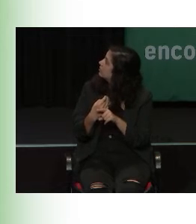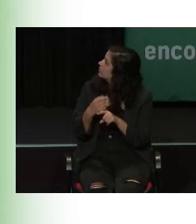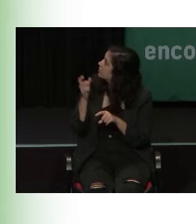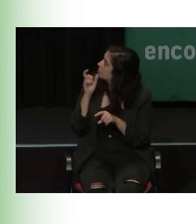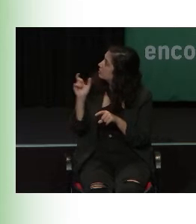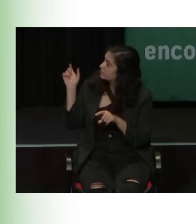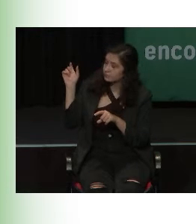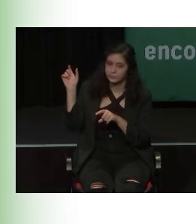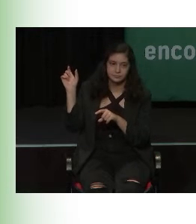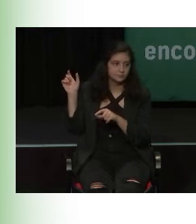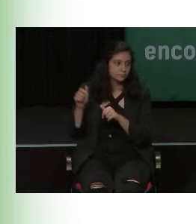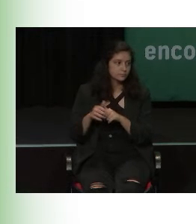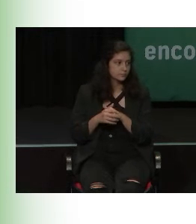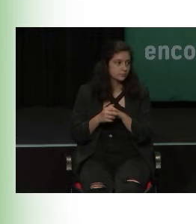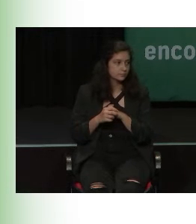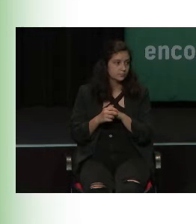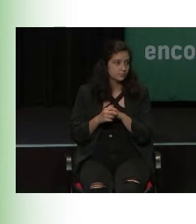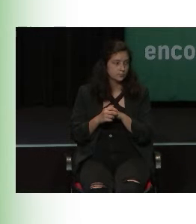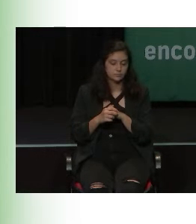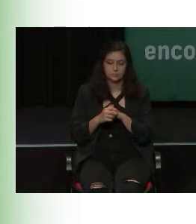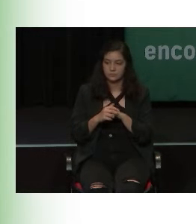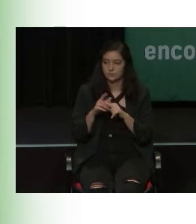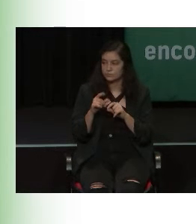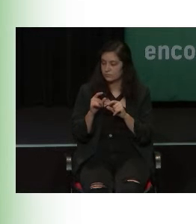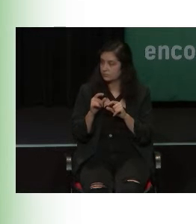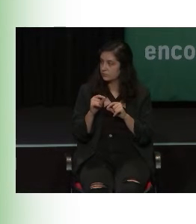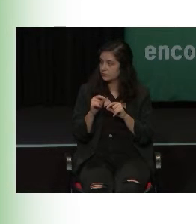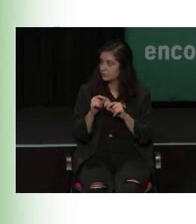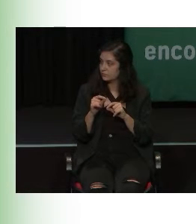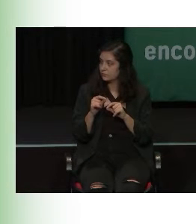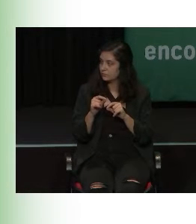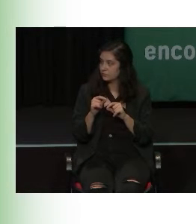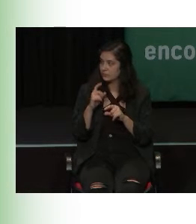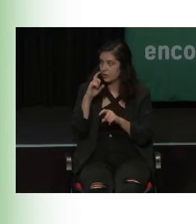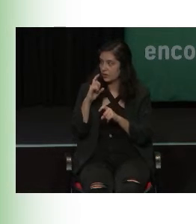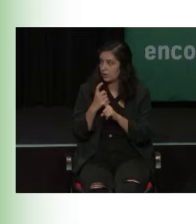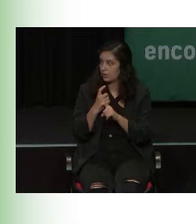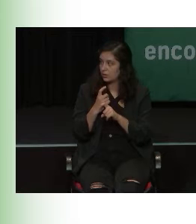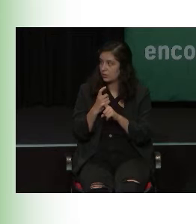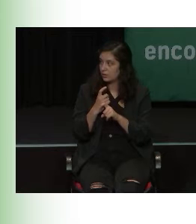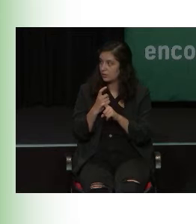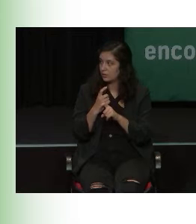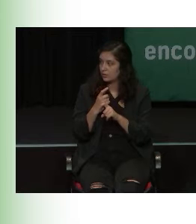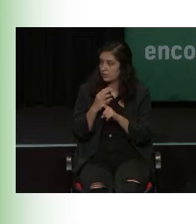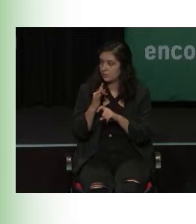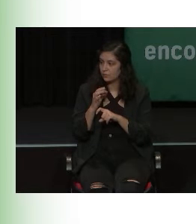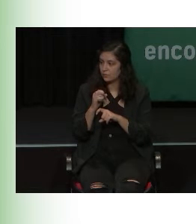antibiotic ciprofloxacin. It was also observed that furbina